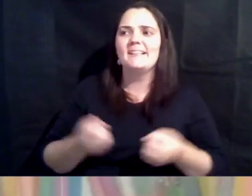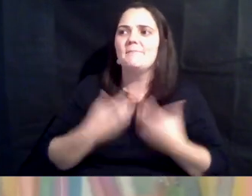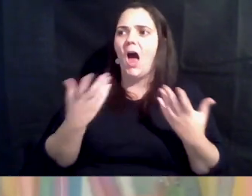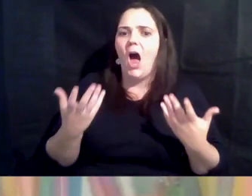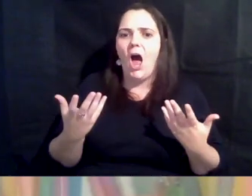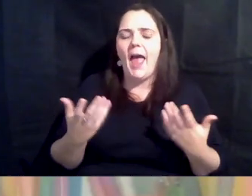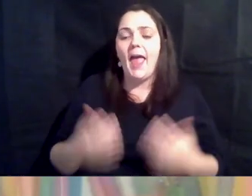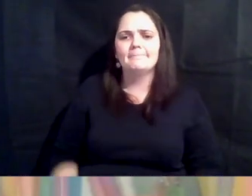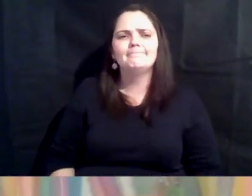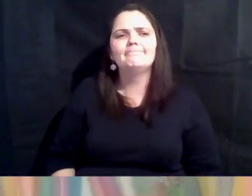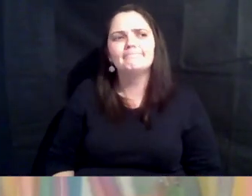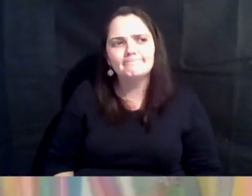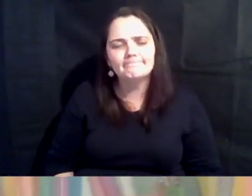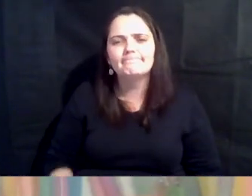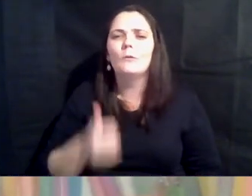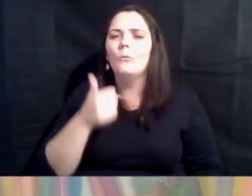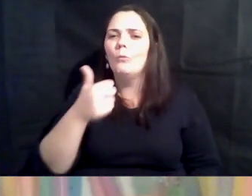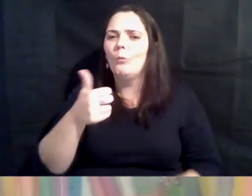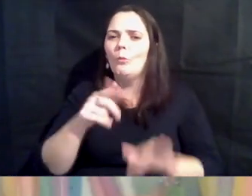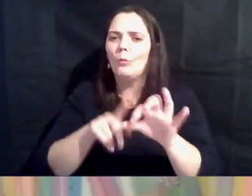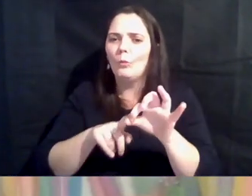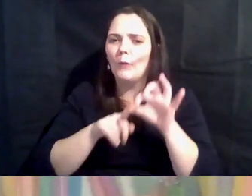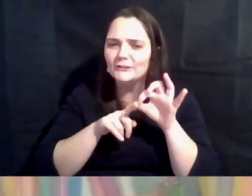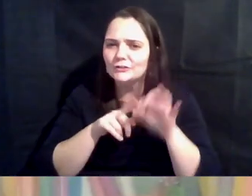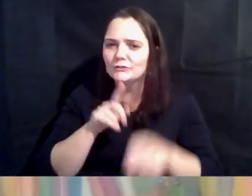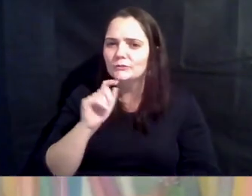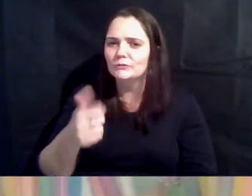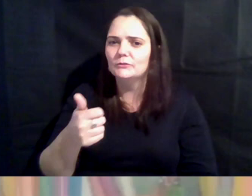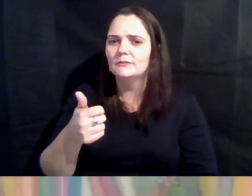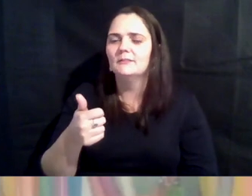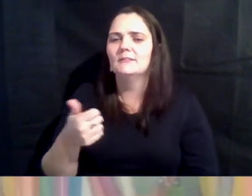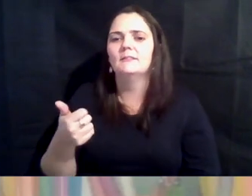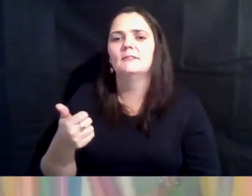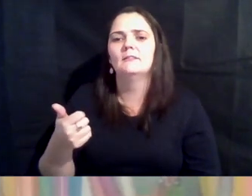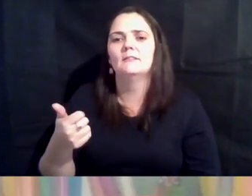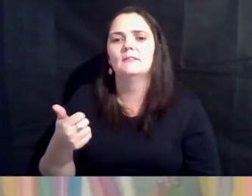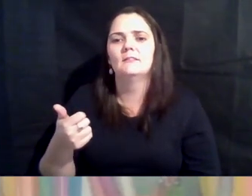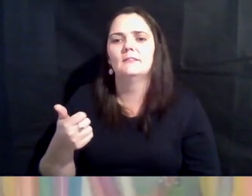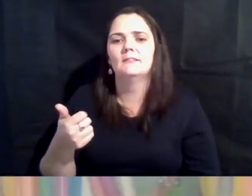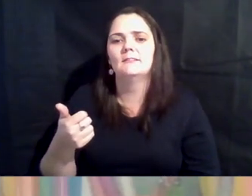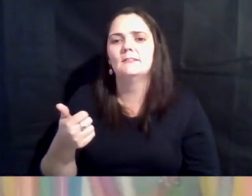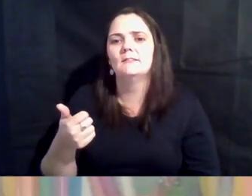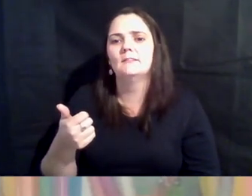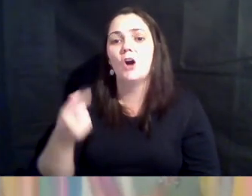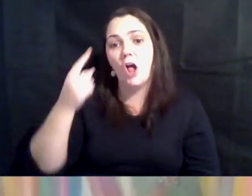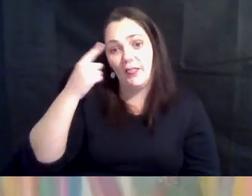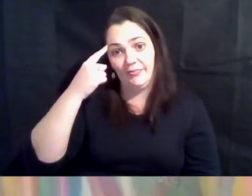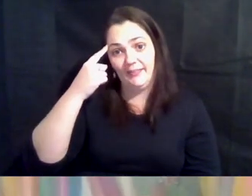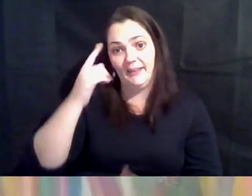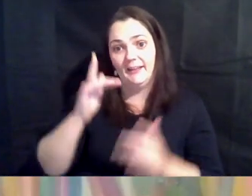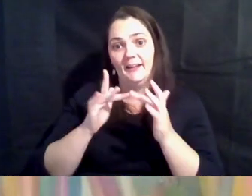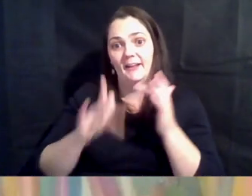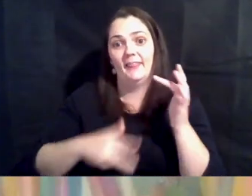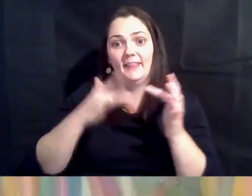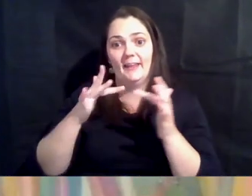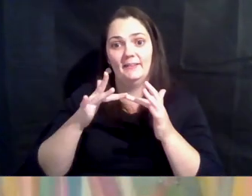Where are the best places? Good question. Look, I will say that I think that the internet is a